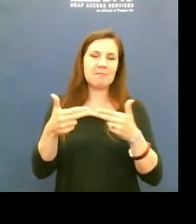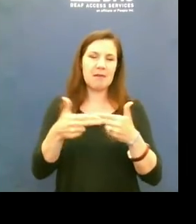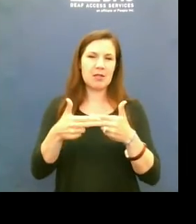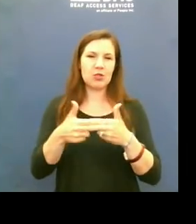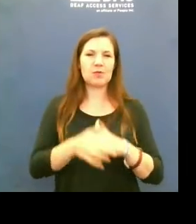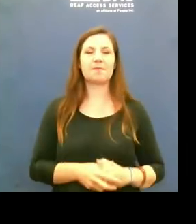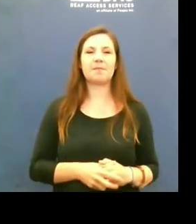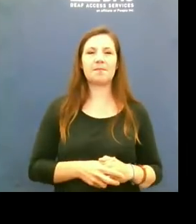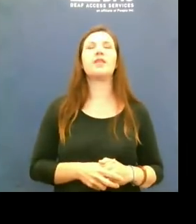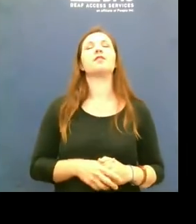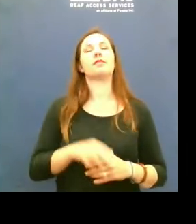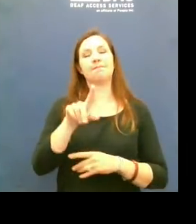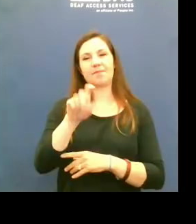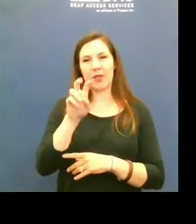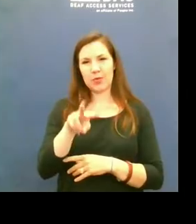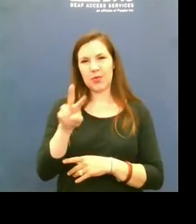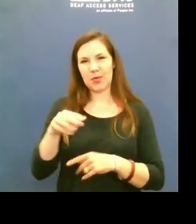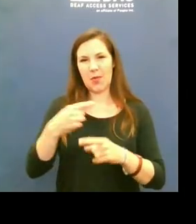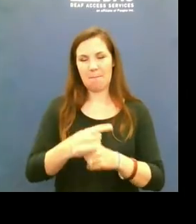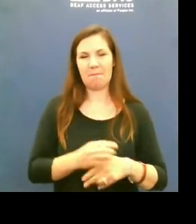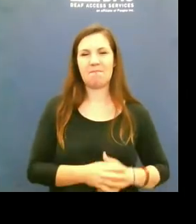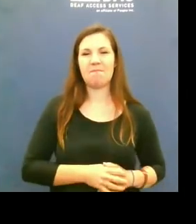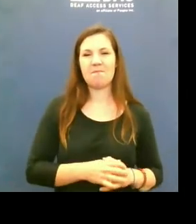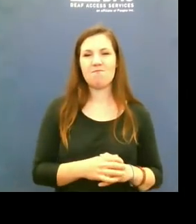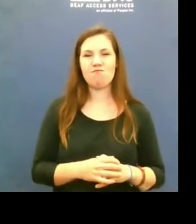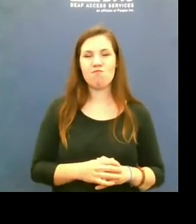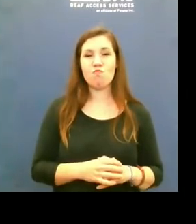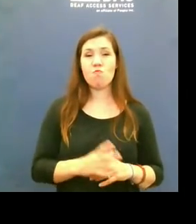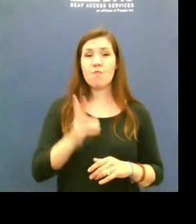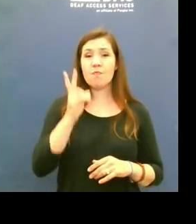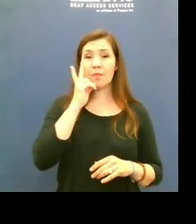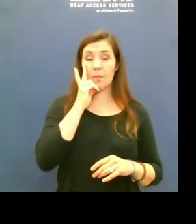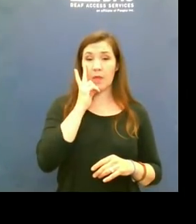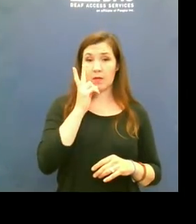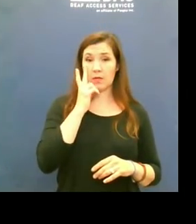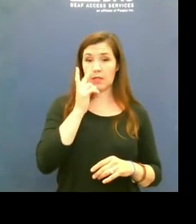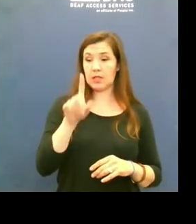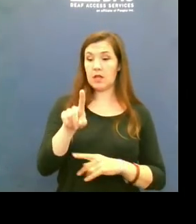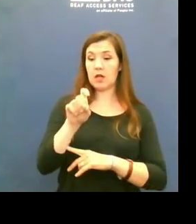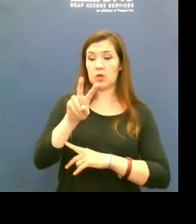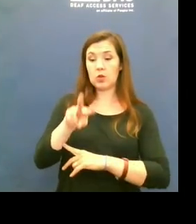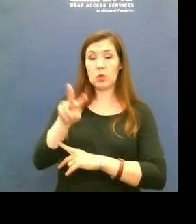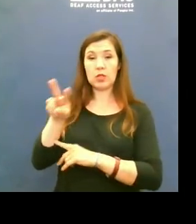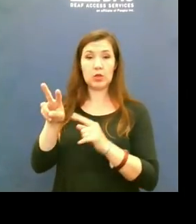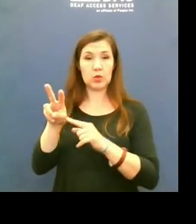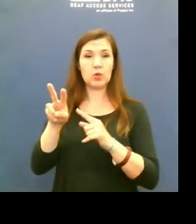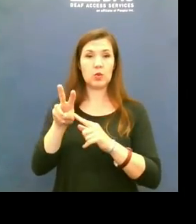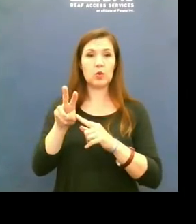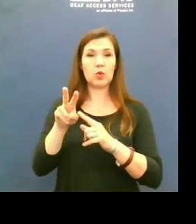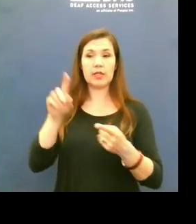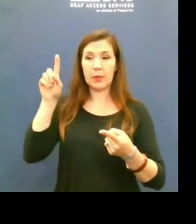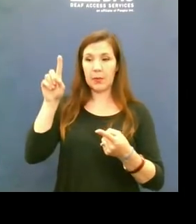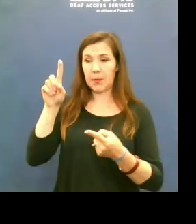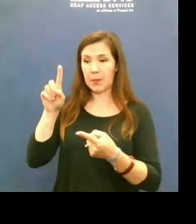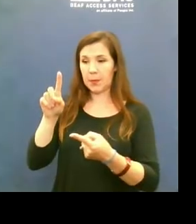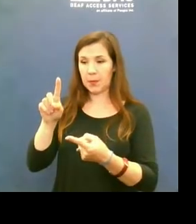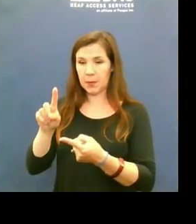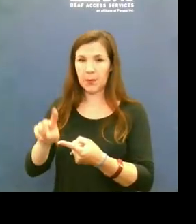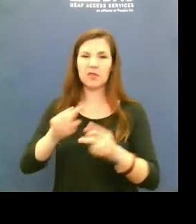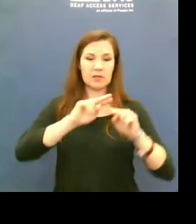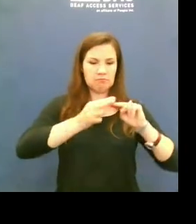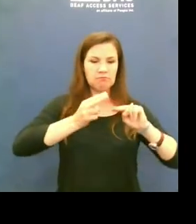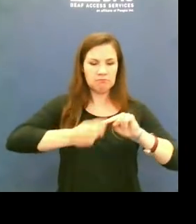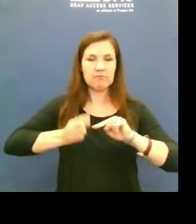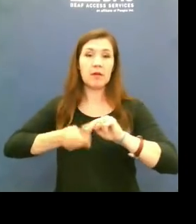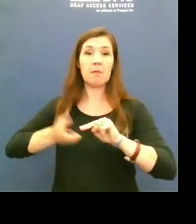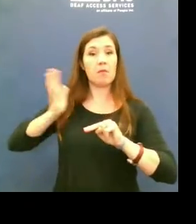look at it right here. Yep, it's 122. And as you'll see, that number has continually gone down. It wasn't that long ago.